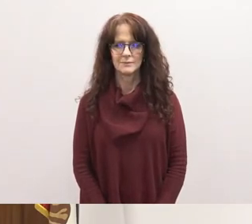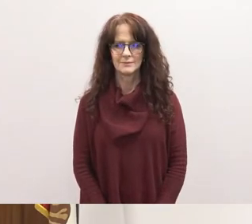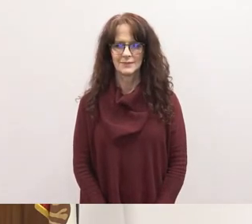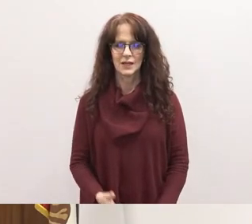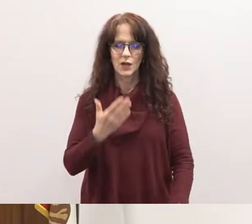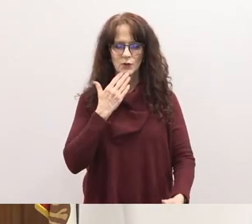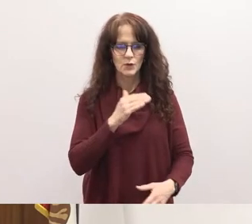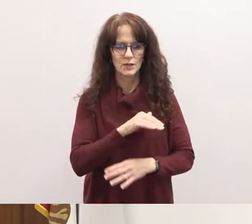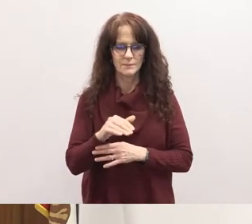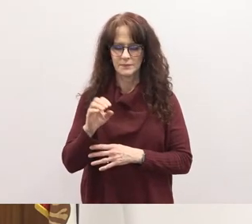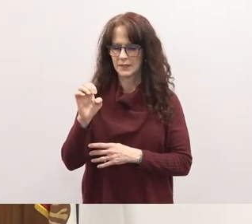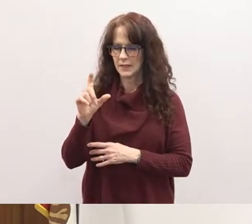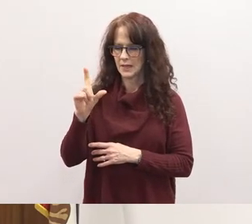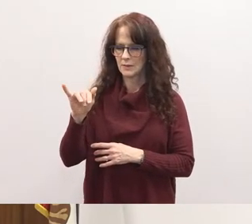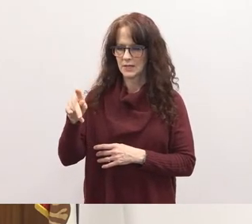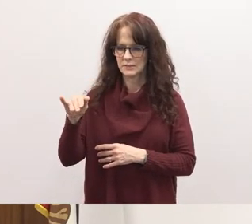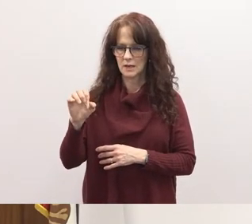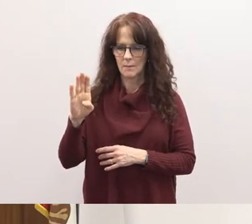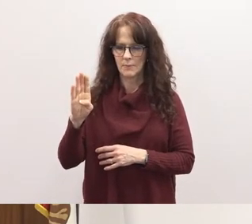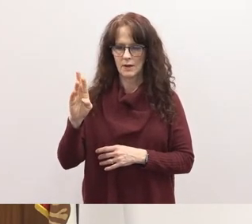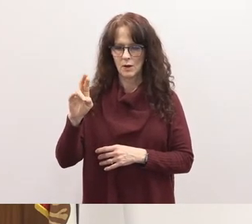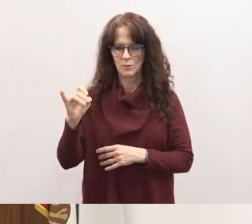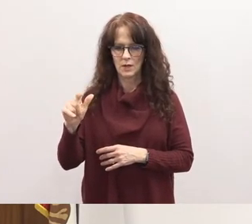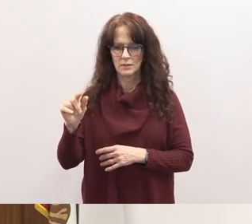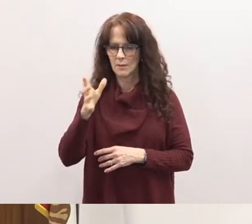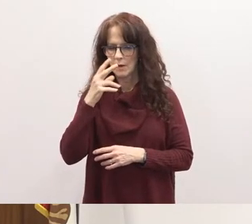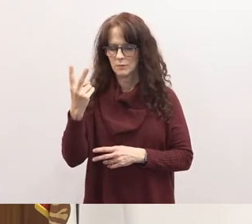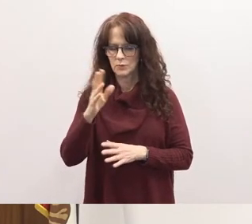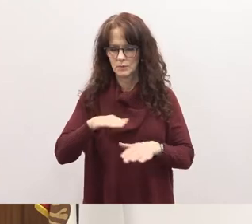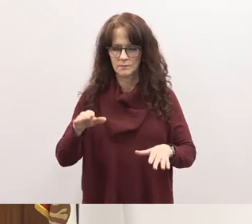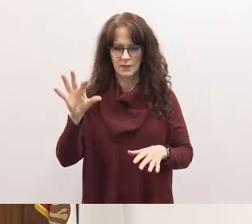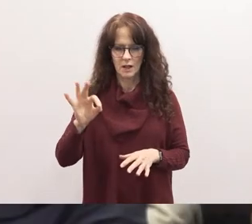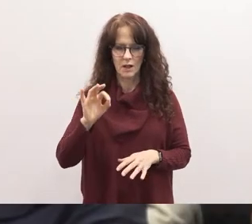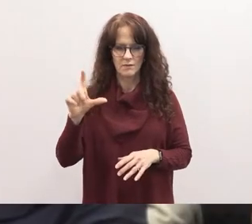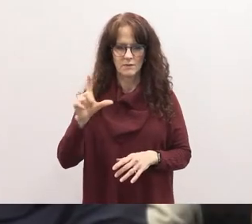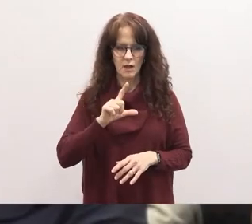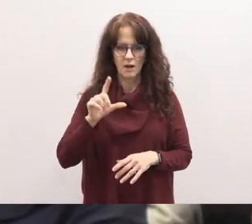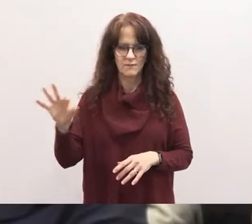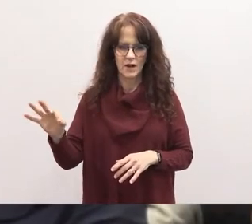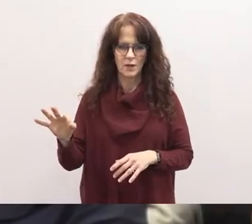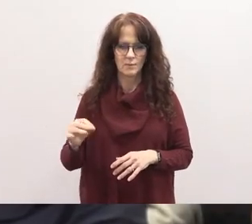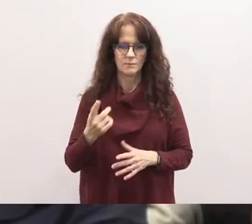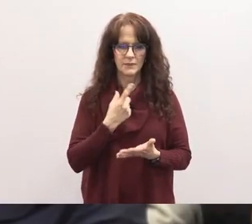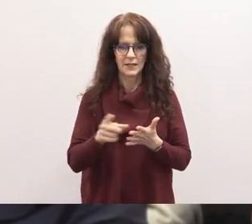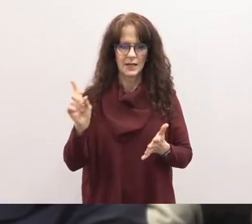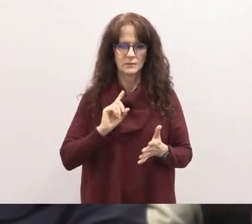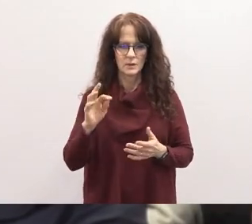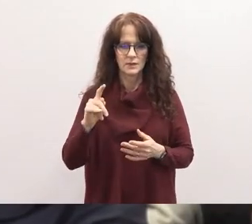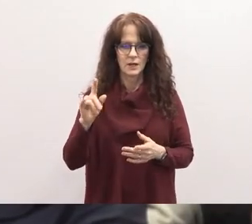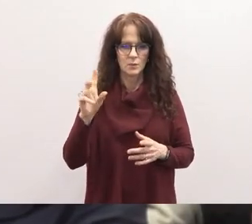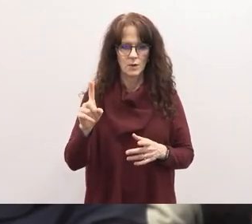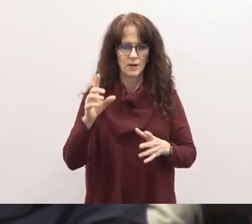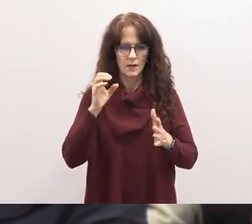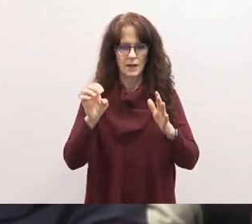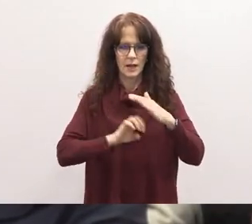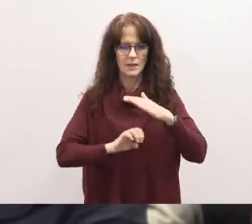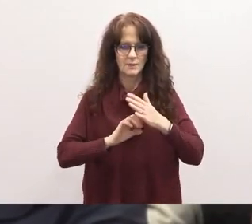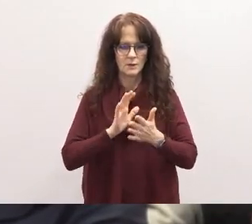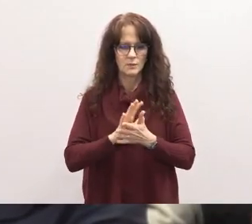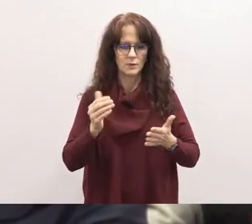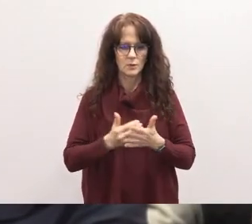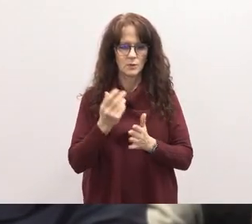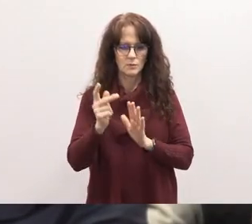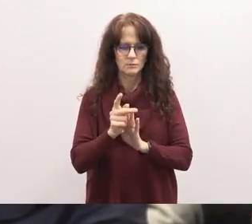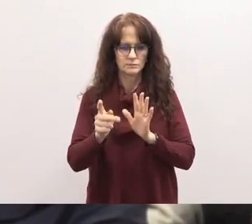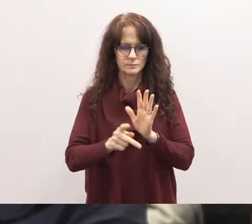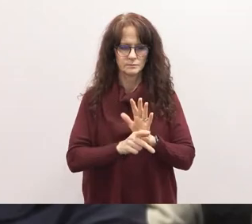Good evening. My name is Elise Bryant, and I'm the mom of two kids at Longfellow Elementary. Last week, Title I elementary schools were informed of a new